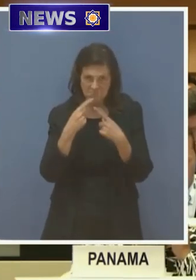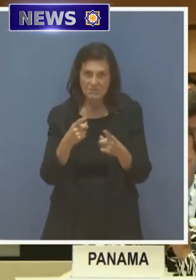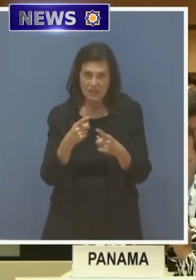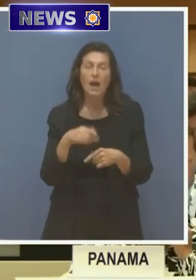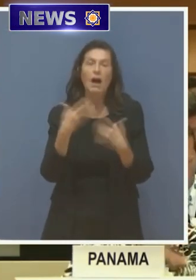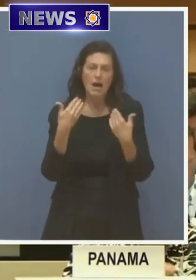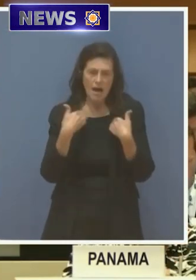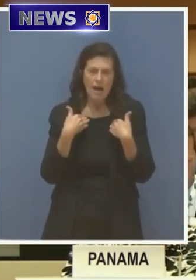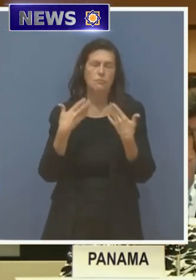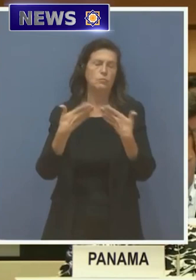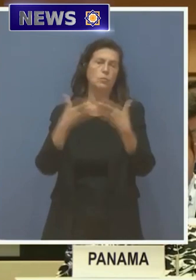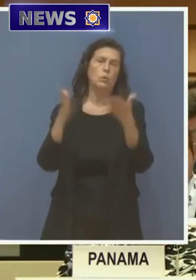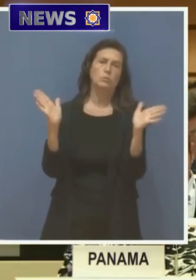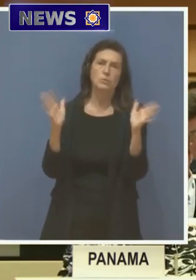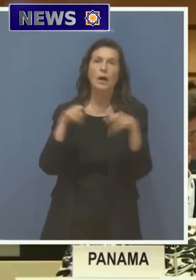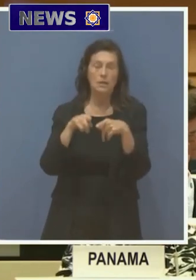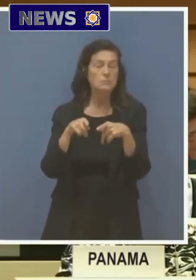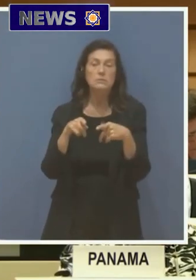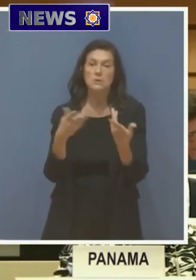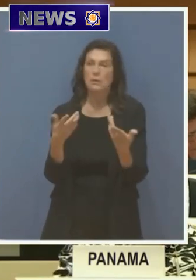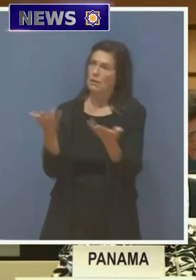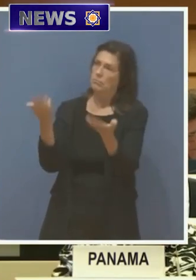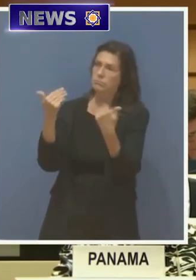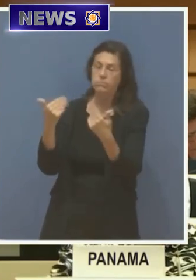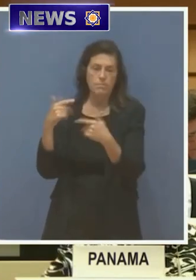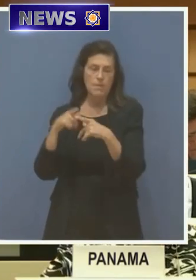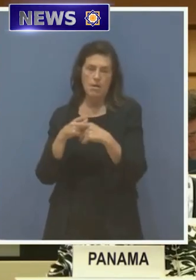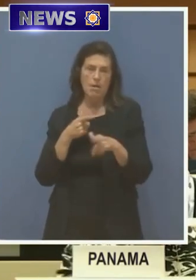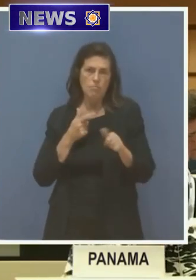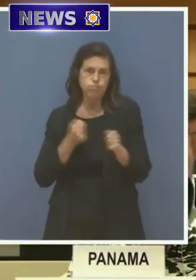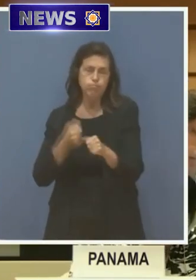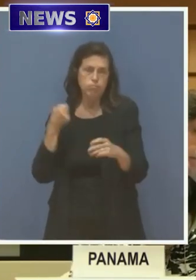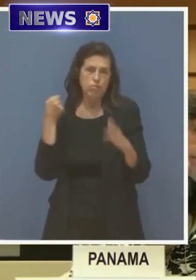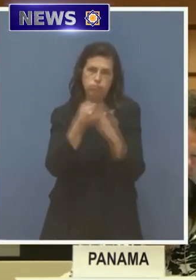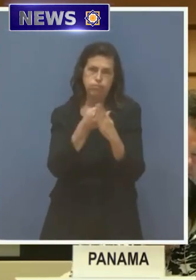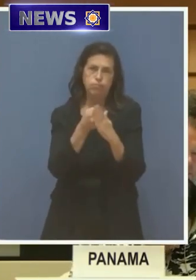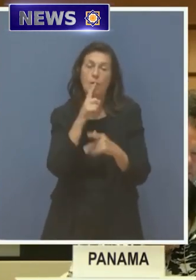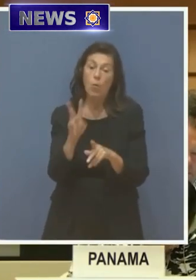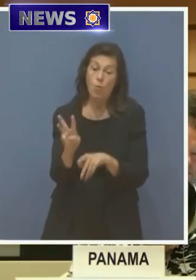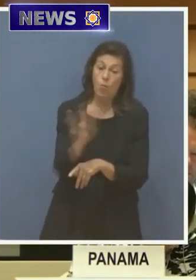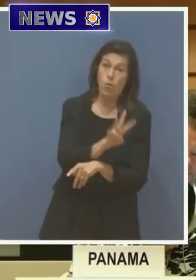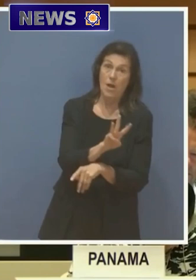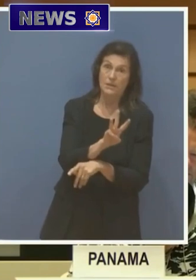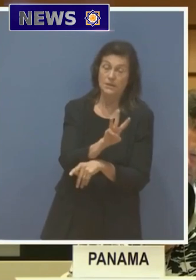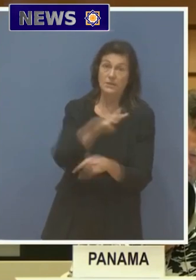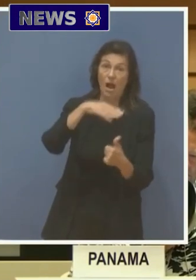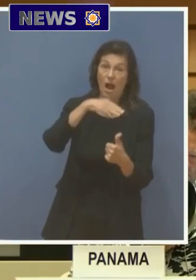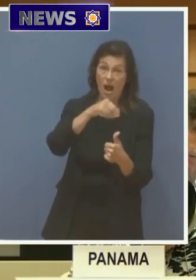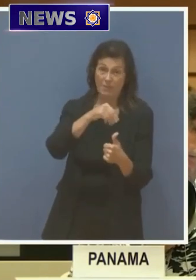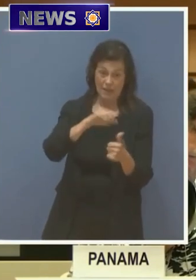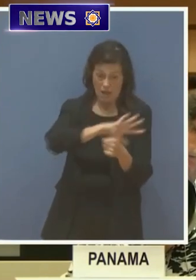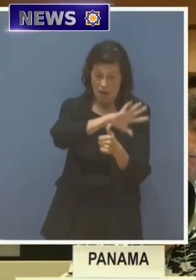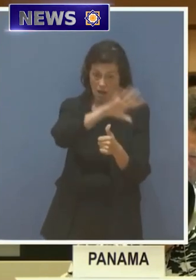of Indigenous Peoples adopted by the United Nations. However, even if the Armenians of occupied Western Armenia survivors of